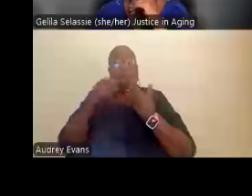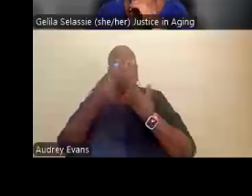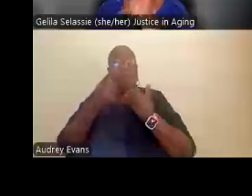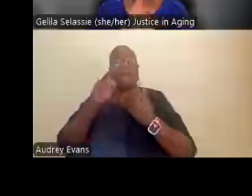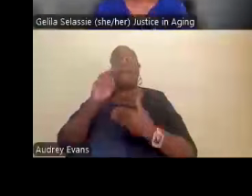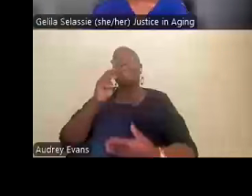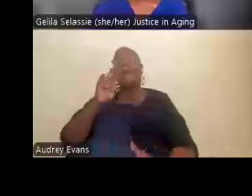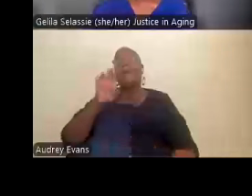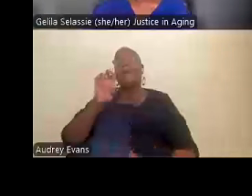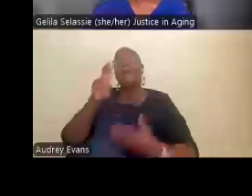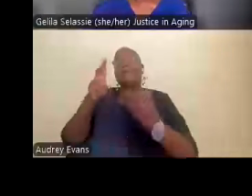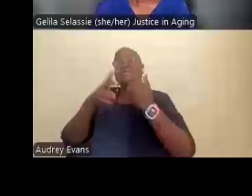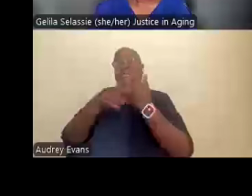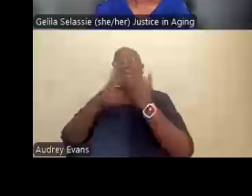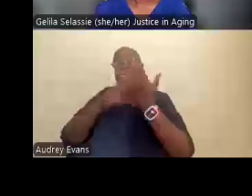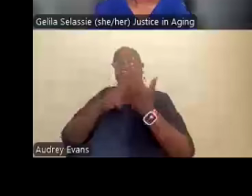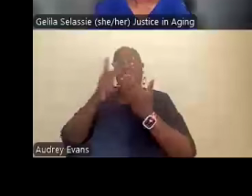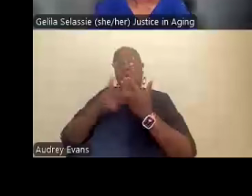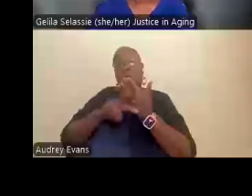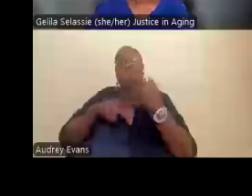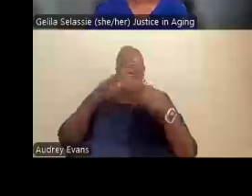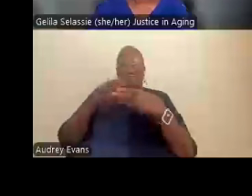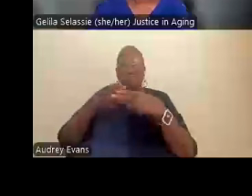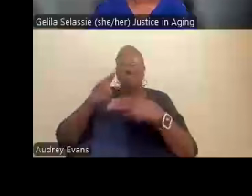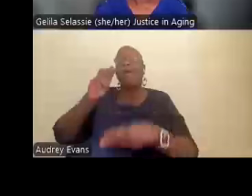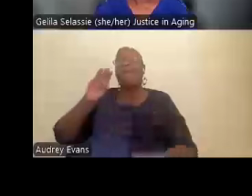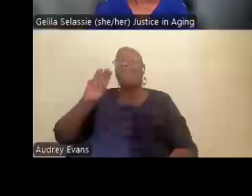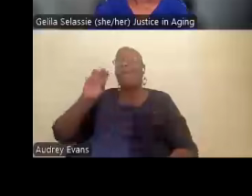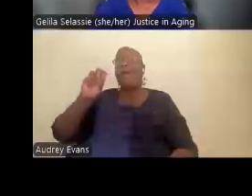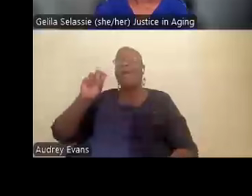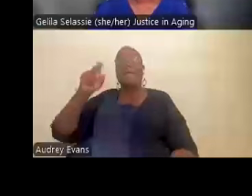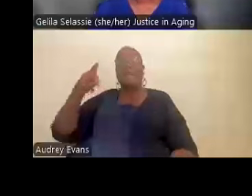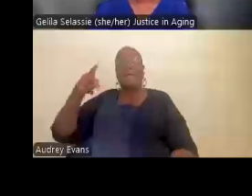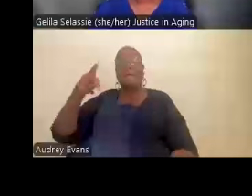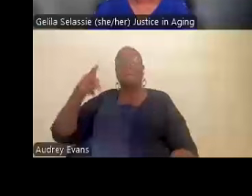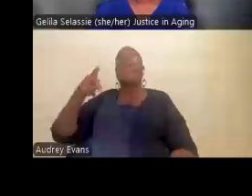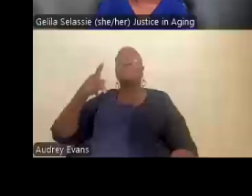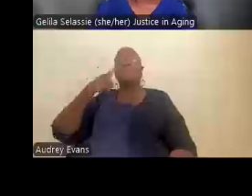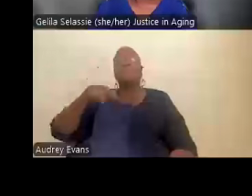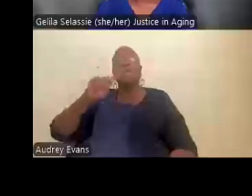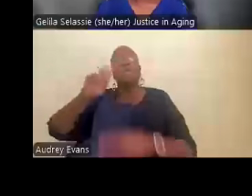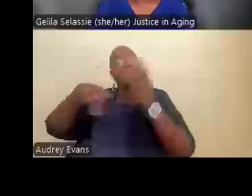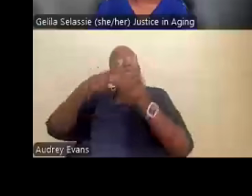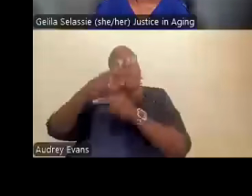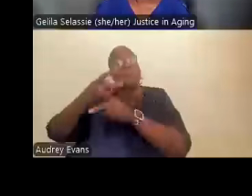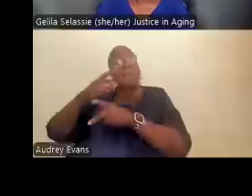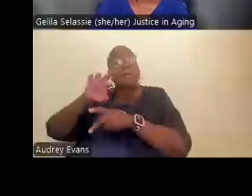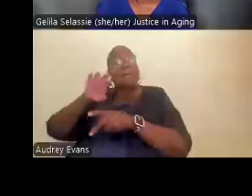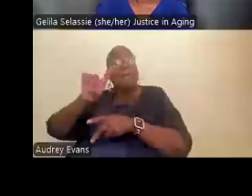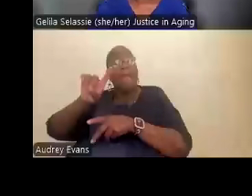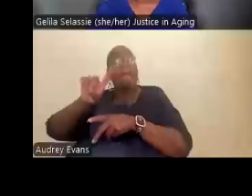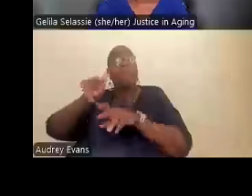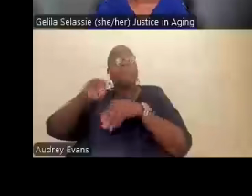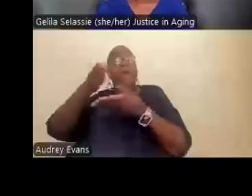savings programs, also called MSPs, are a type of Medicaid, but they only provide